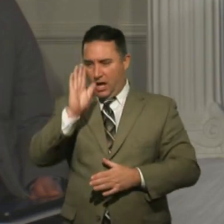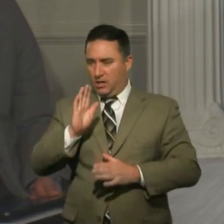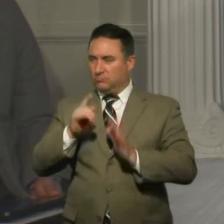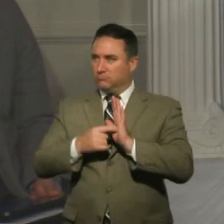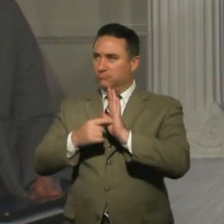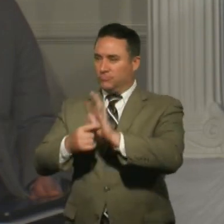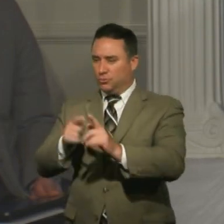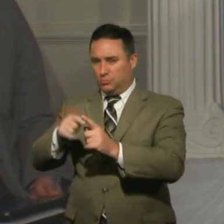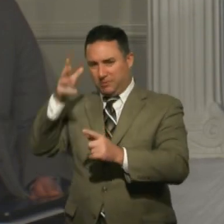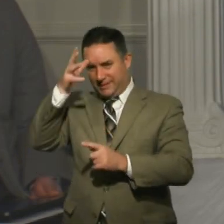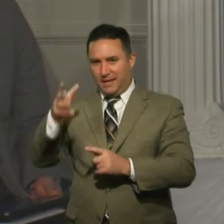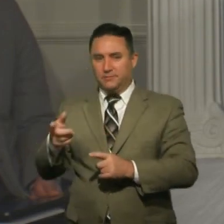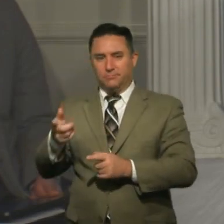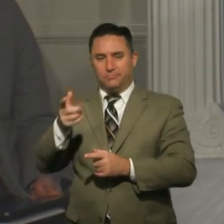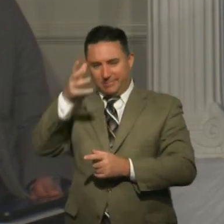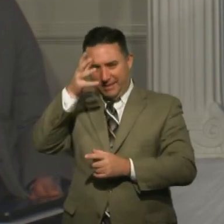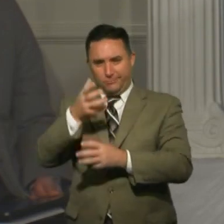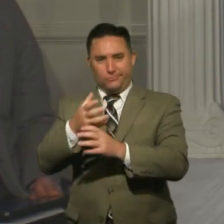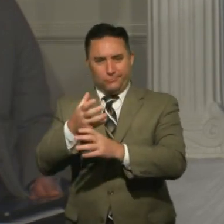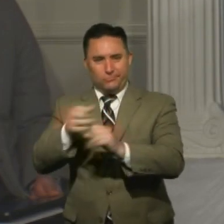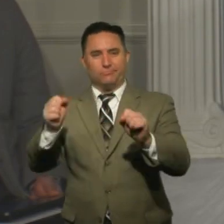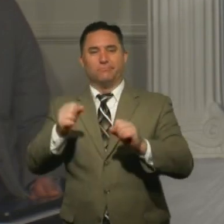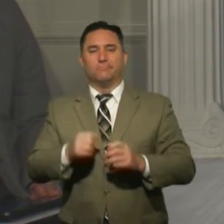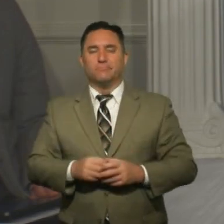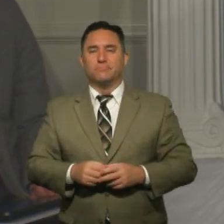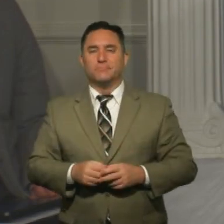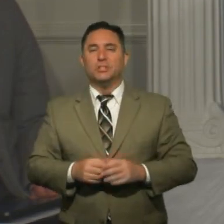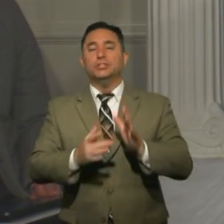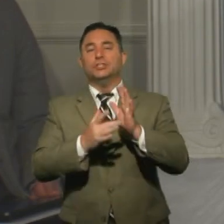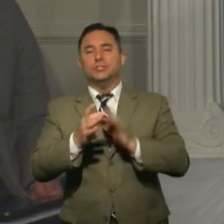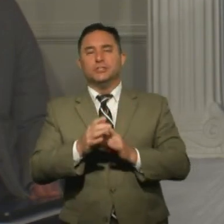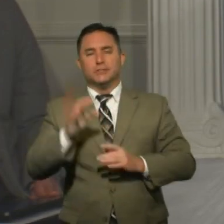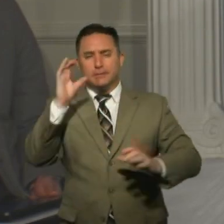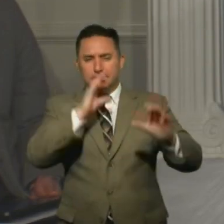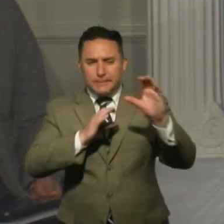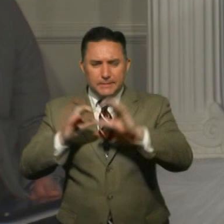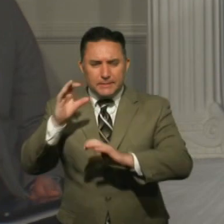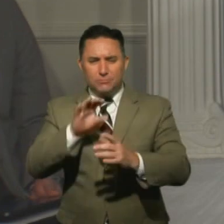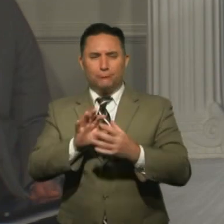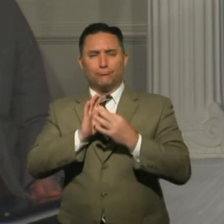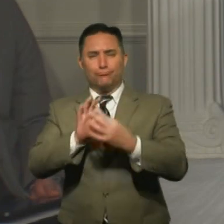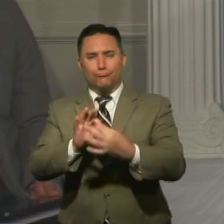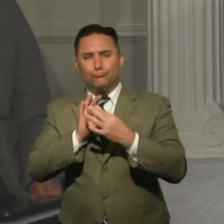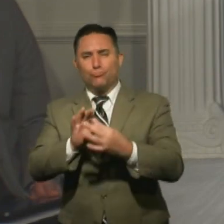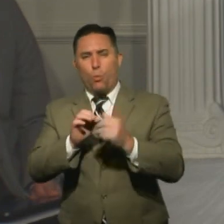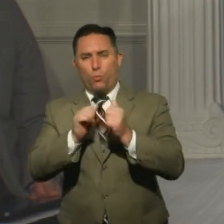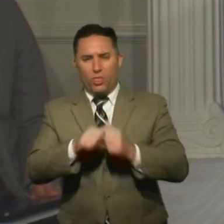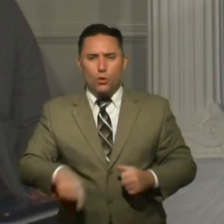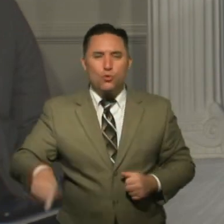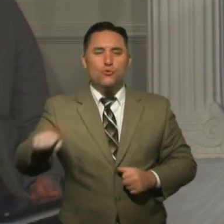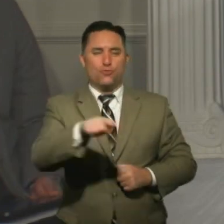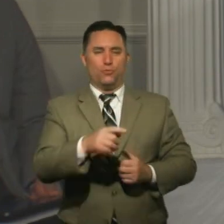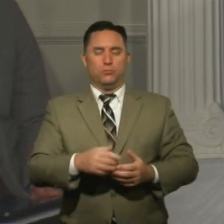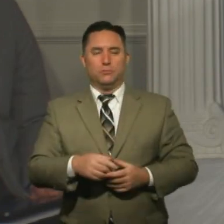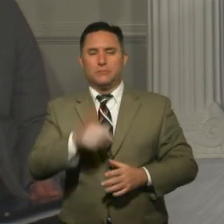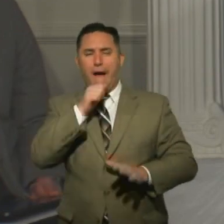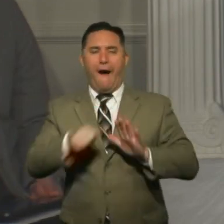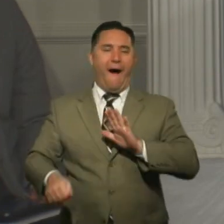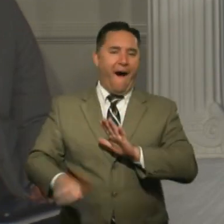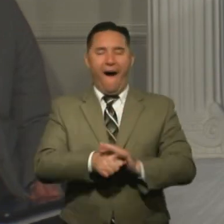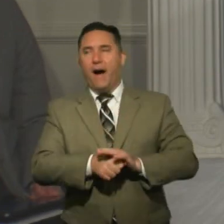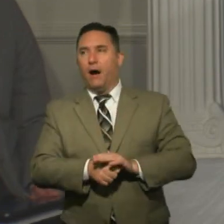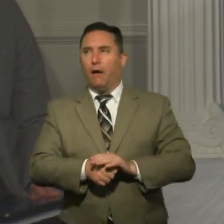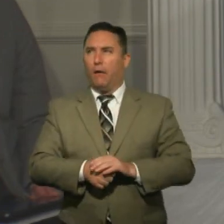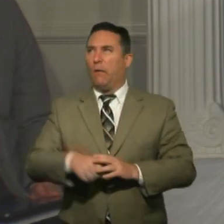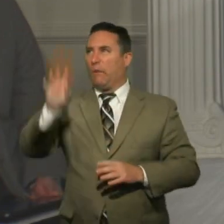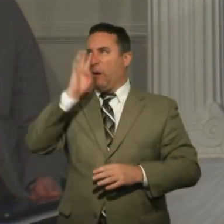trusted Christ. He'll do it for you as well. Jesus is seeking a relationship with you. Don't hide behind the fact that he